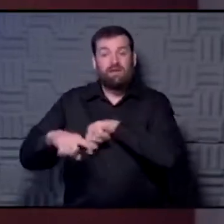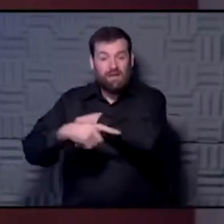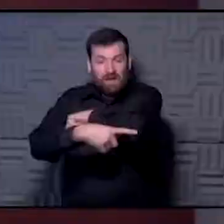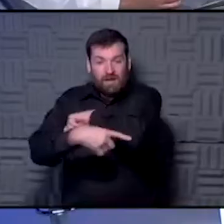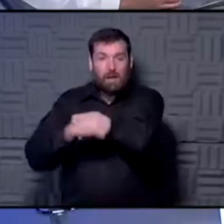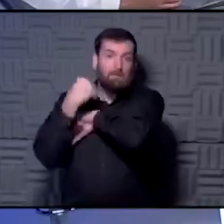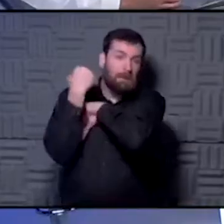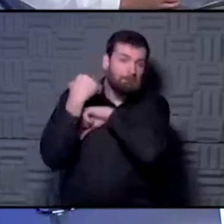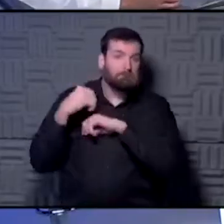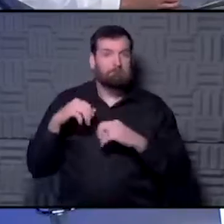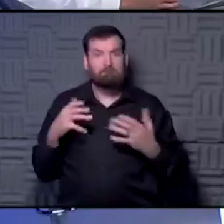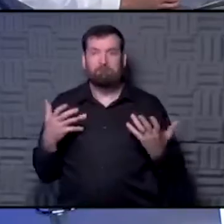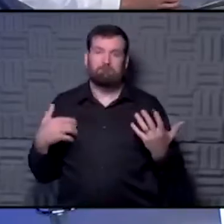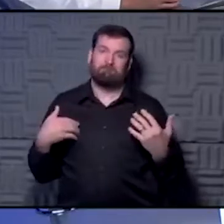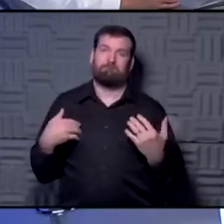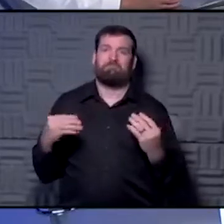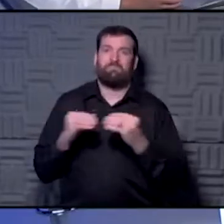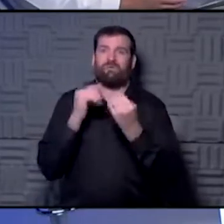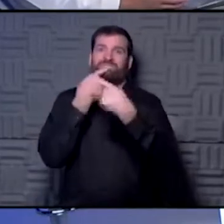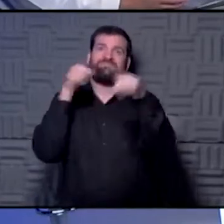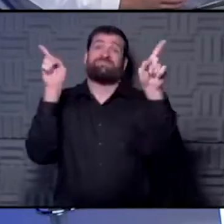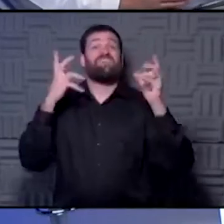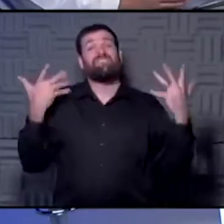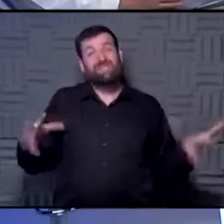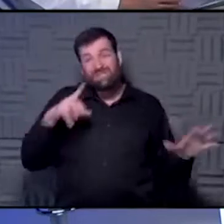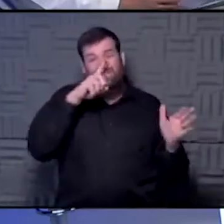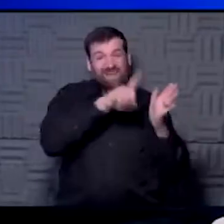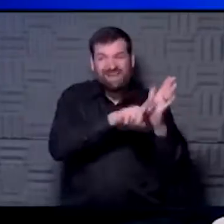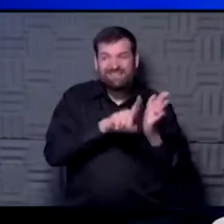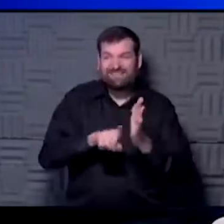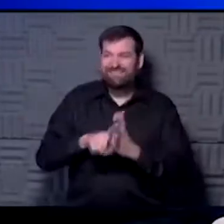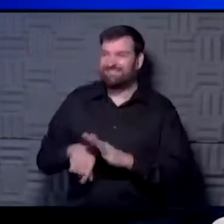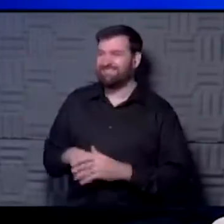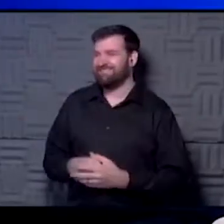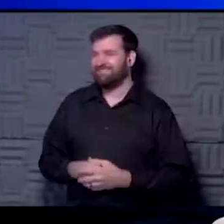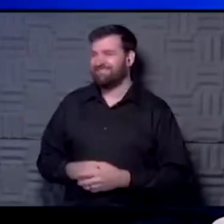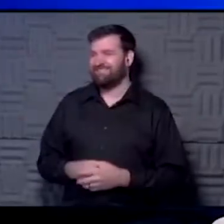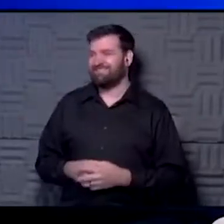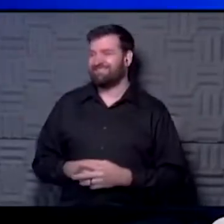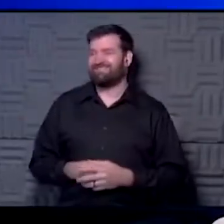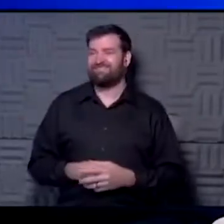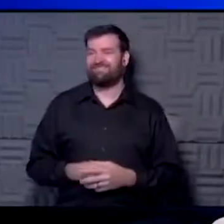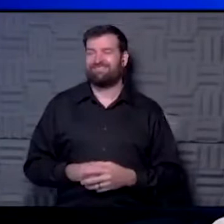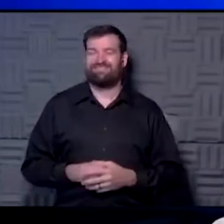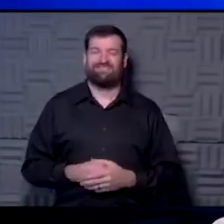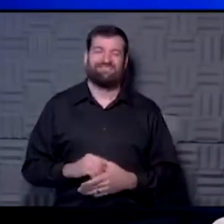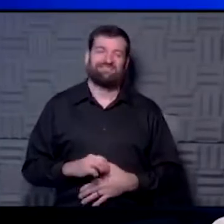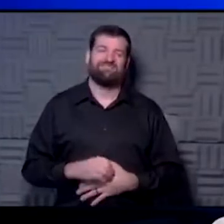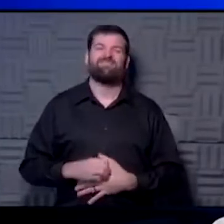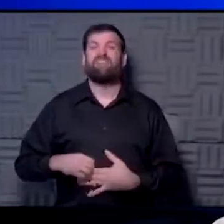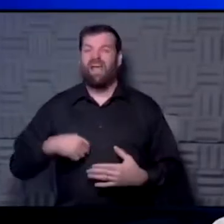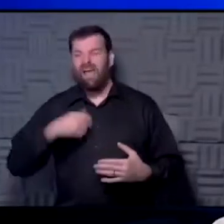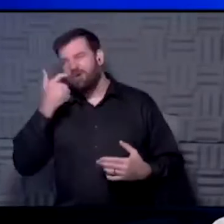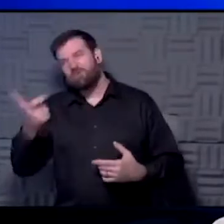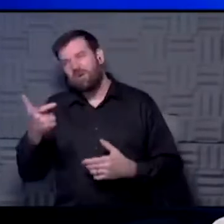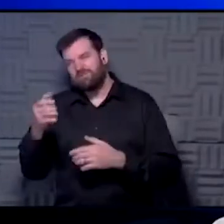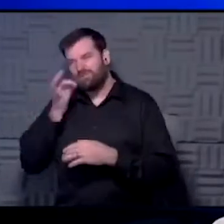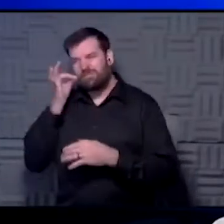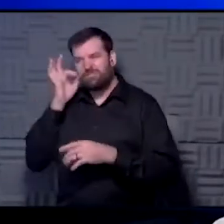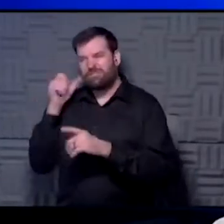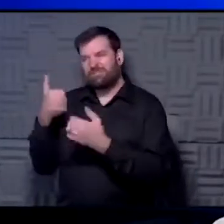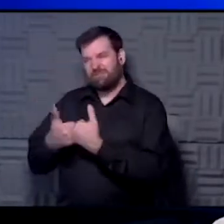it to the infection control person to come They've up done with the that studies. You were up late reading that. Yeah, there we go. Okay. I was watching the Chiefs game.